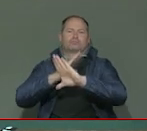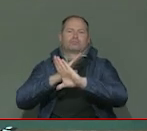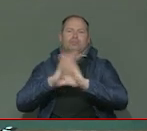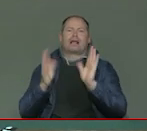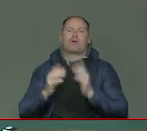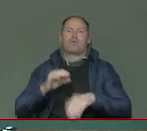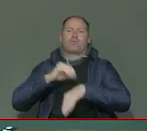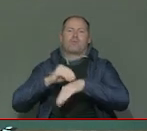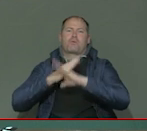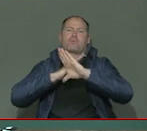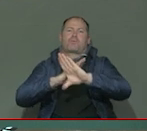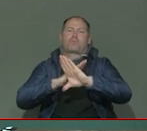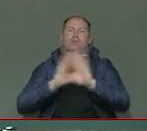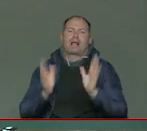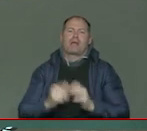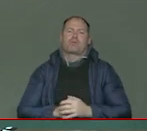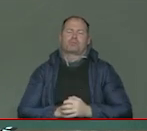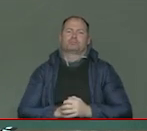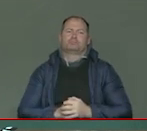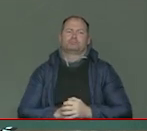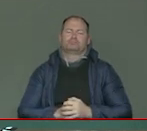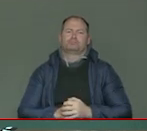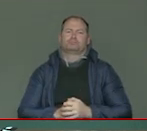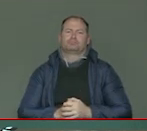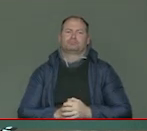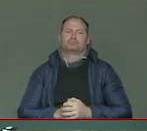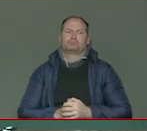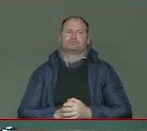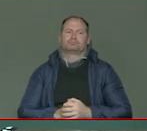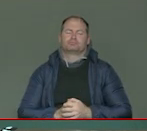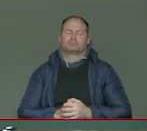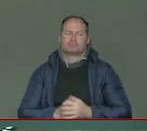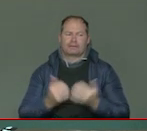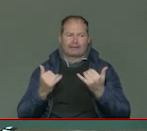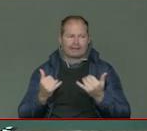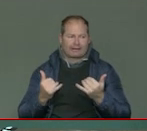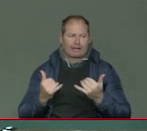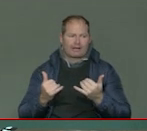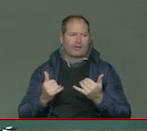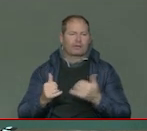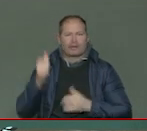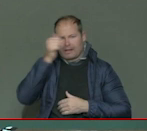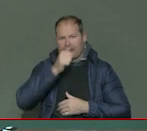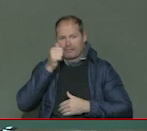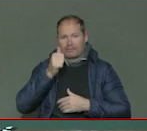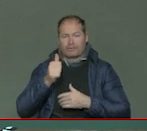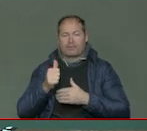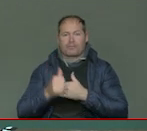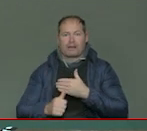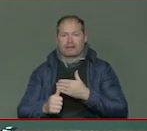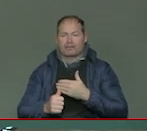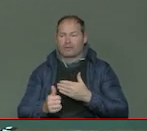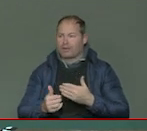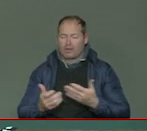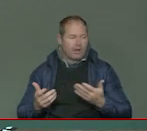How can we avoid that we only find out on the end of April that the deposit of the 12th